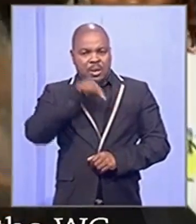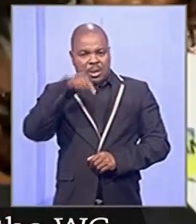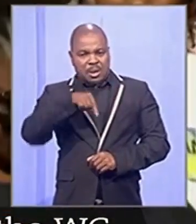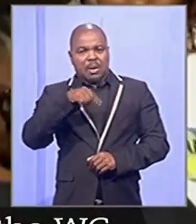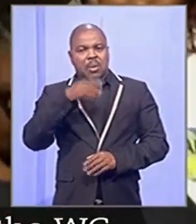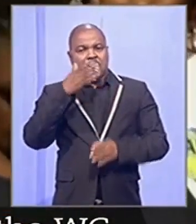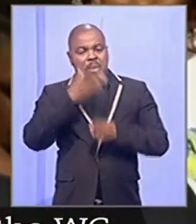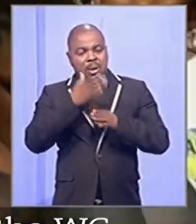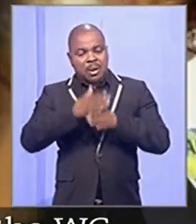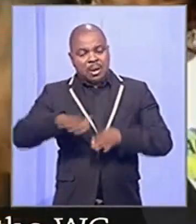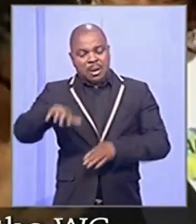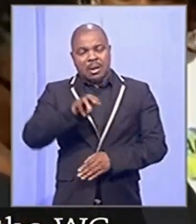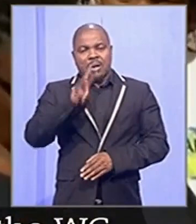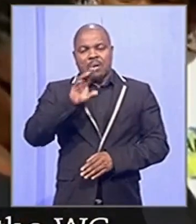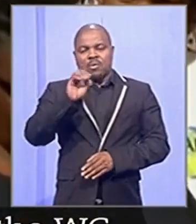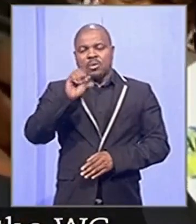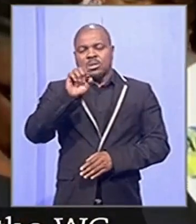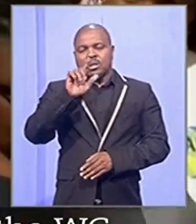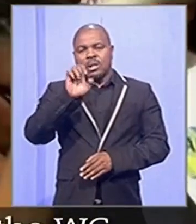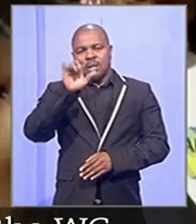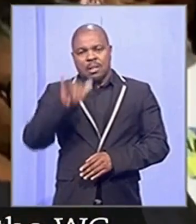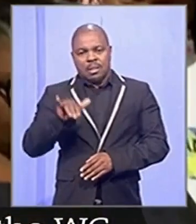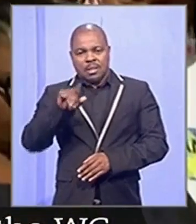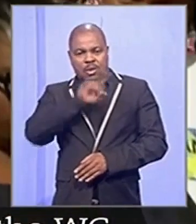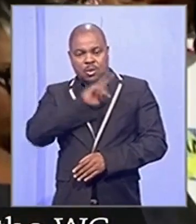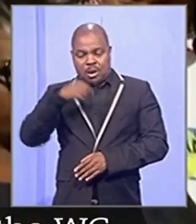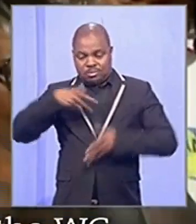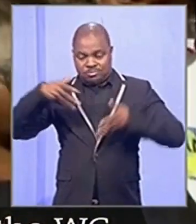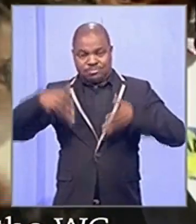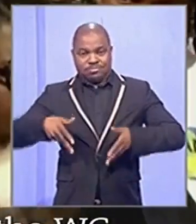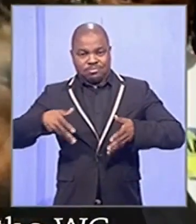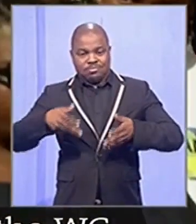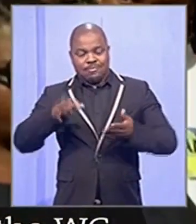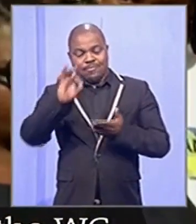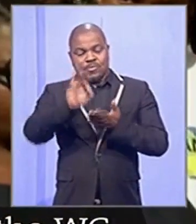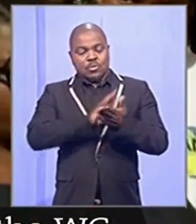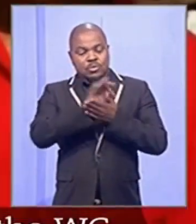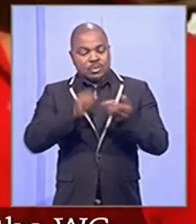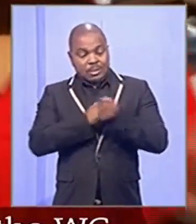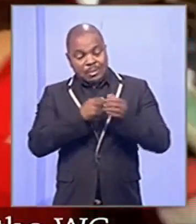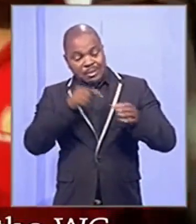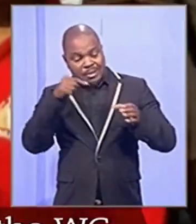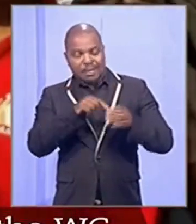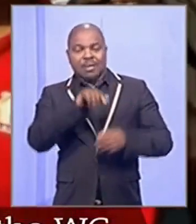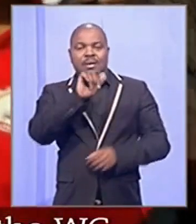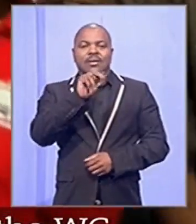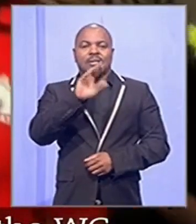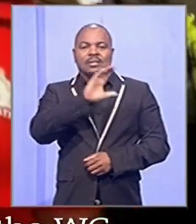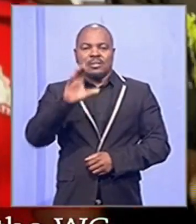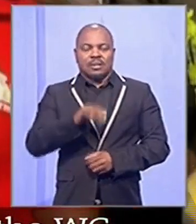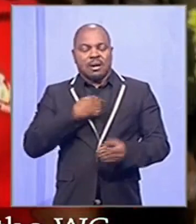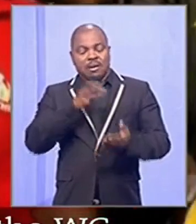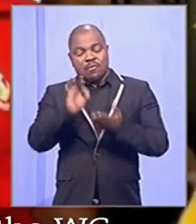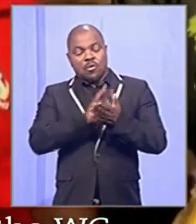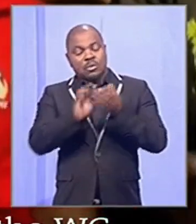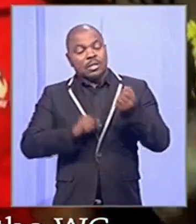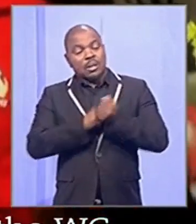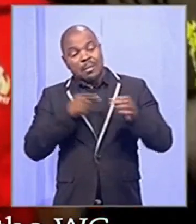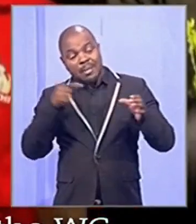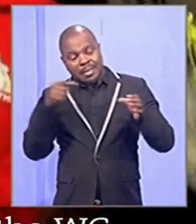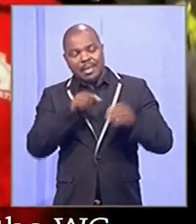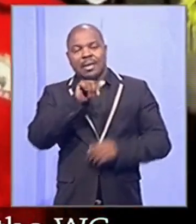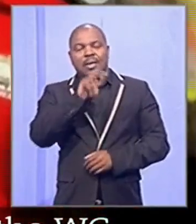to vote ANC that the people from Woolsley want to work in Woolsley, and that's why